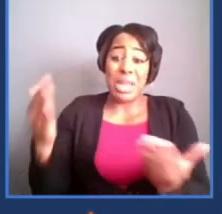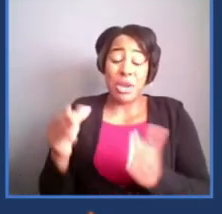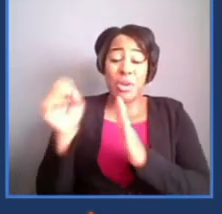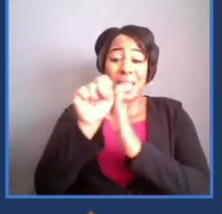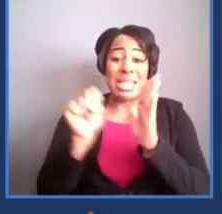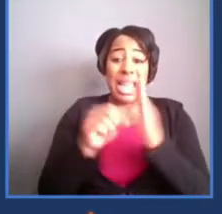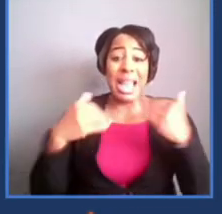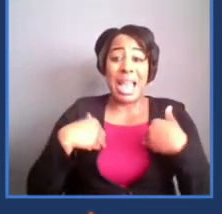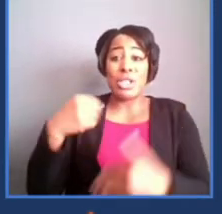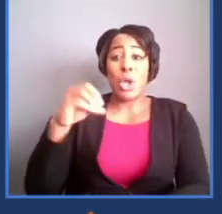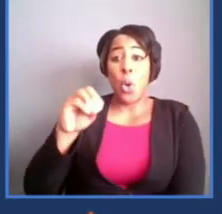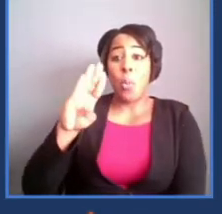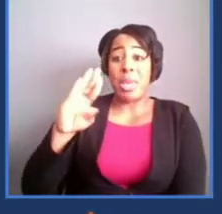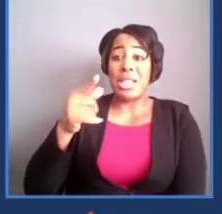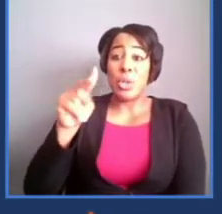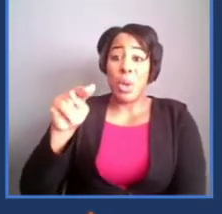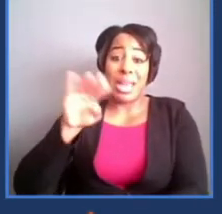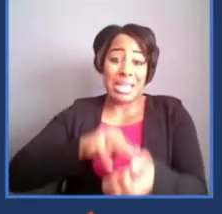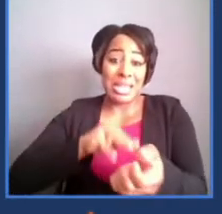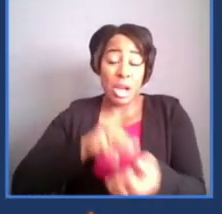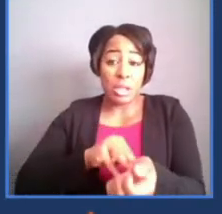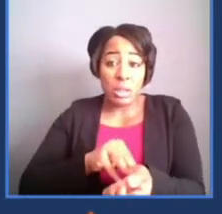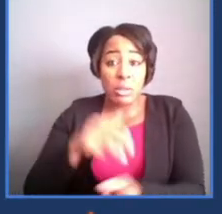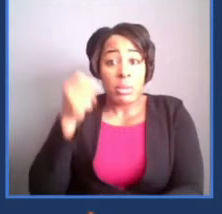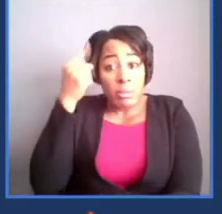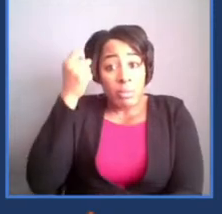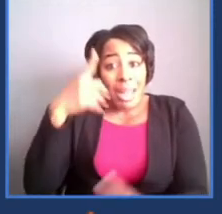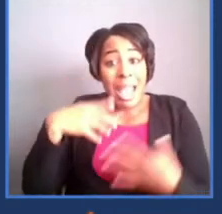Because healthcare is a human right, Atlanta.